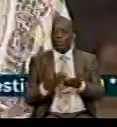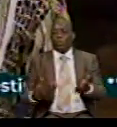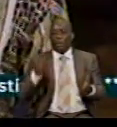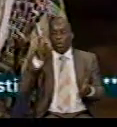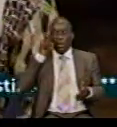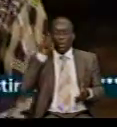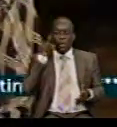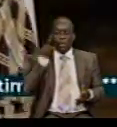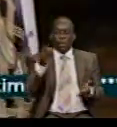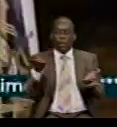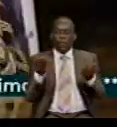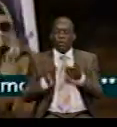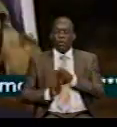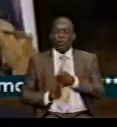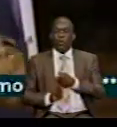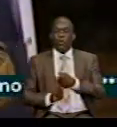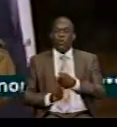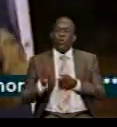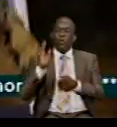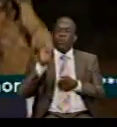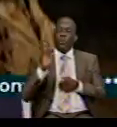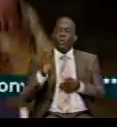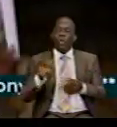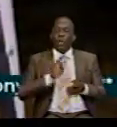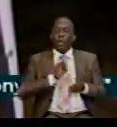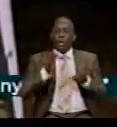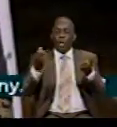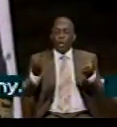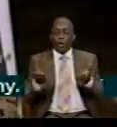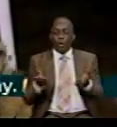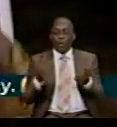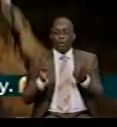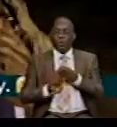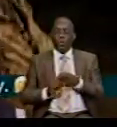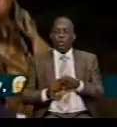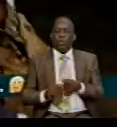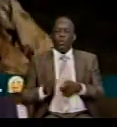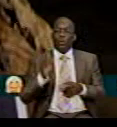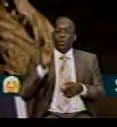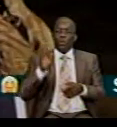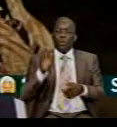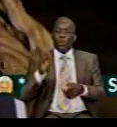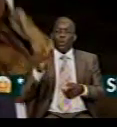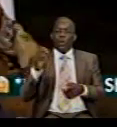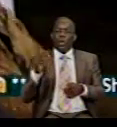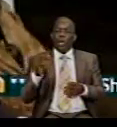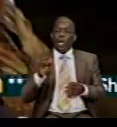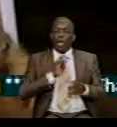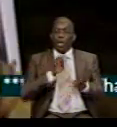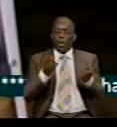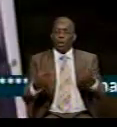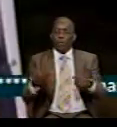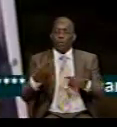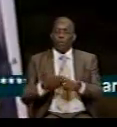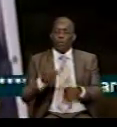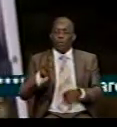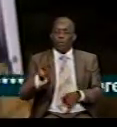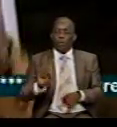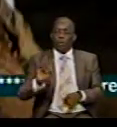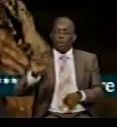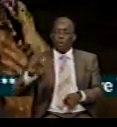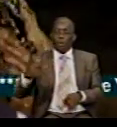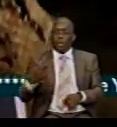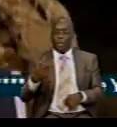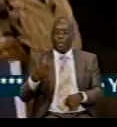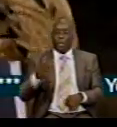God for our big daddy that is here. I come from Nigeria for 1 month and 2 weeks and 3 days now.